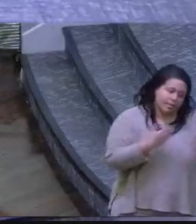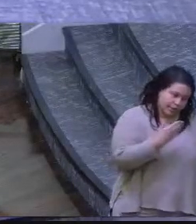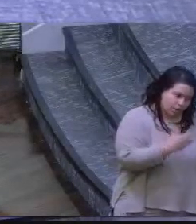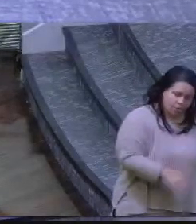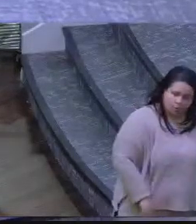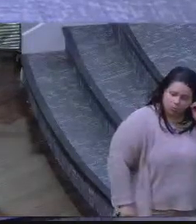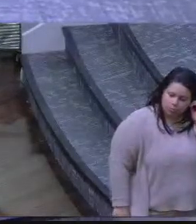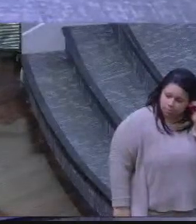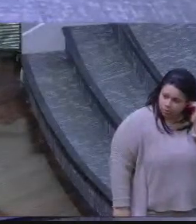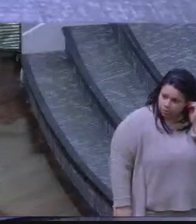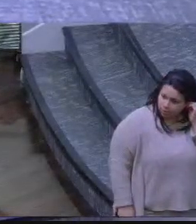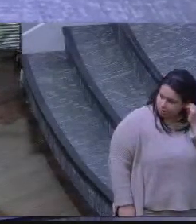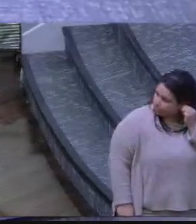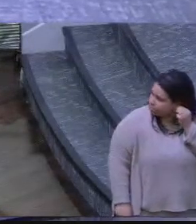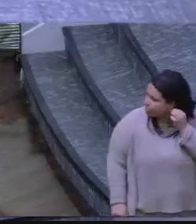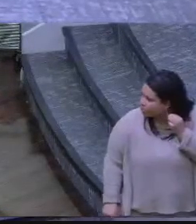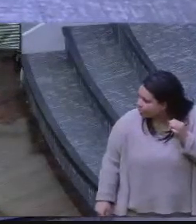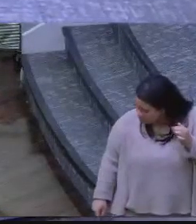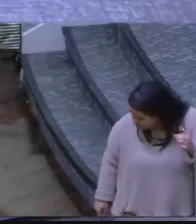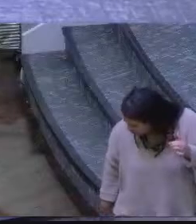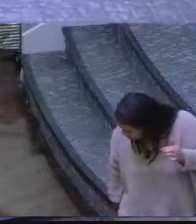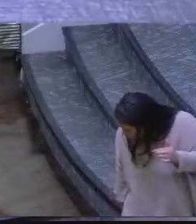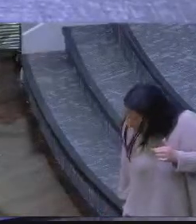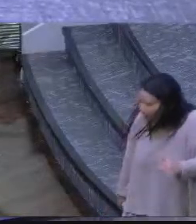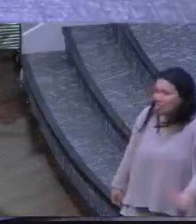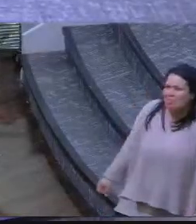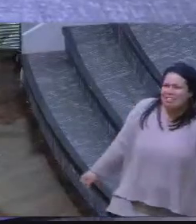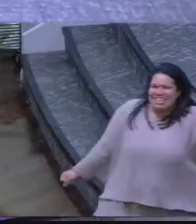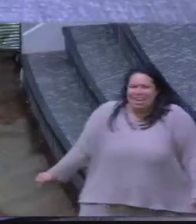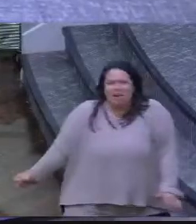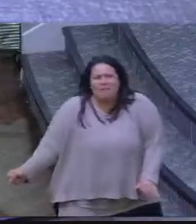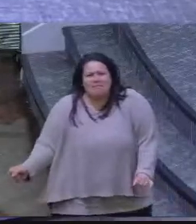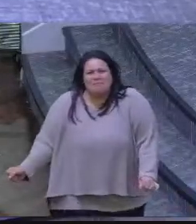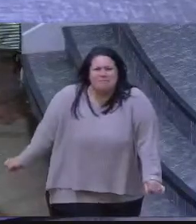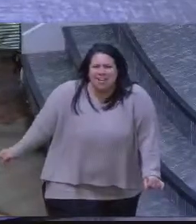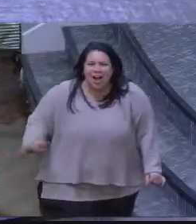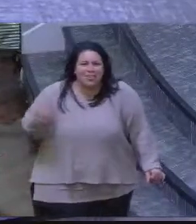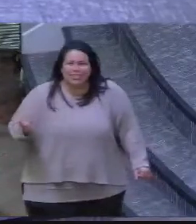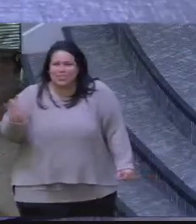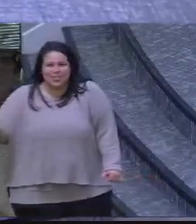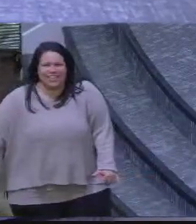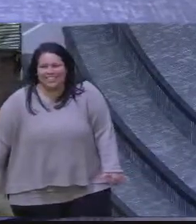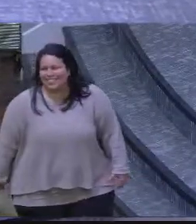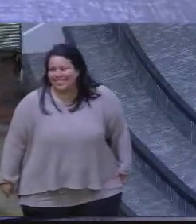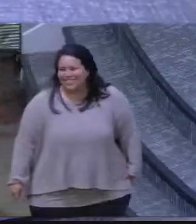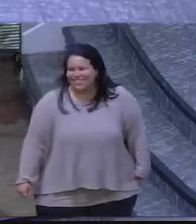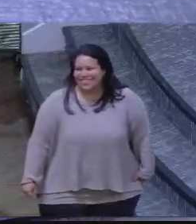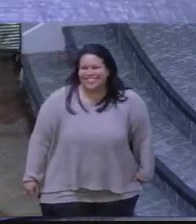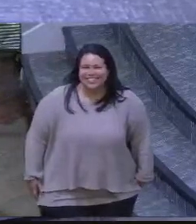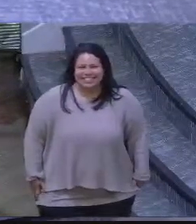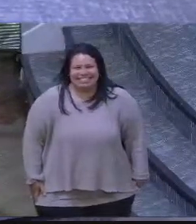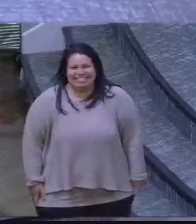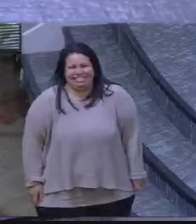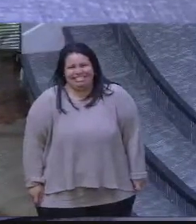All right. I need to put a motion on, somebody needs to put a motion on the floor to approve the budget, right? I'd like